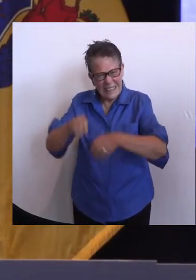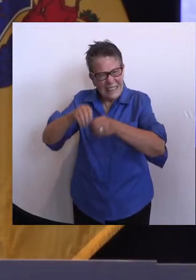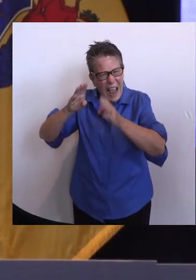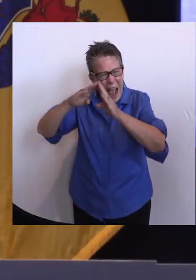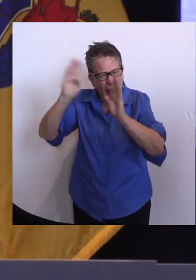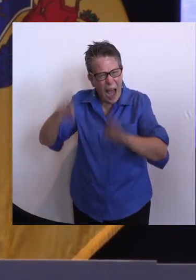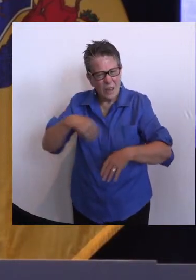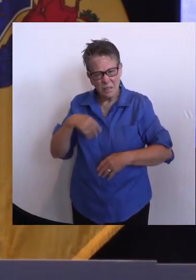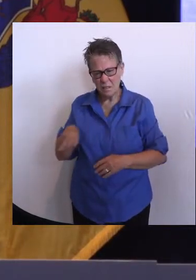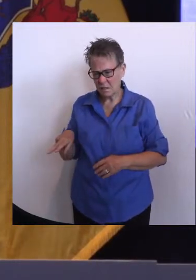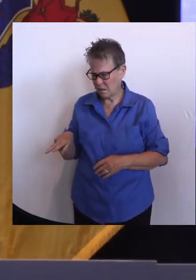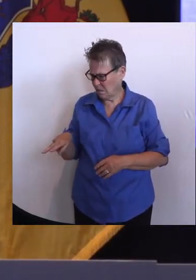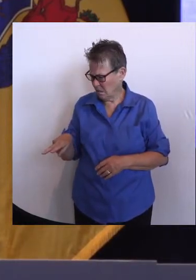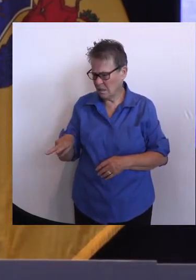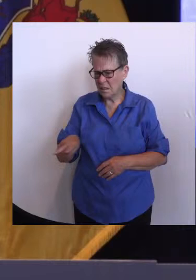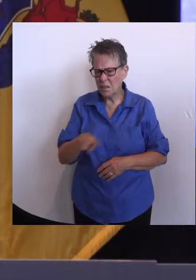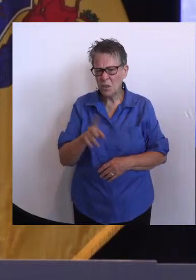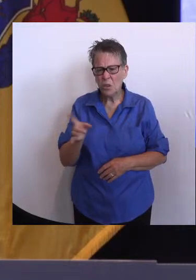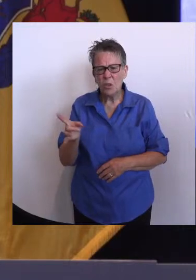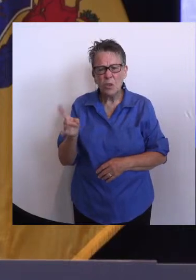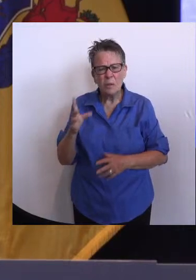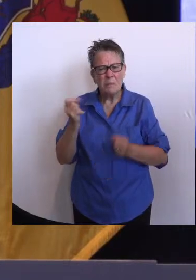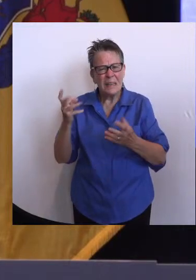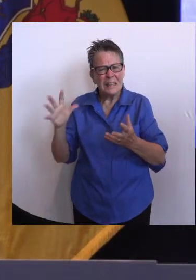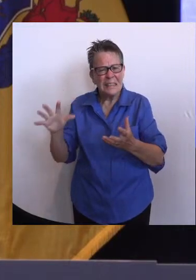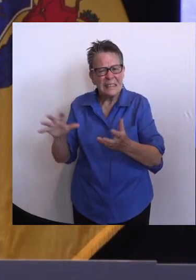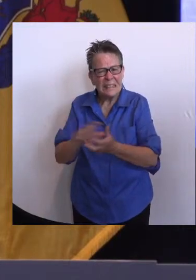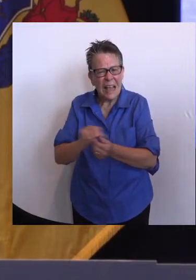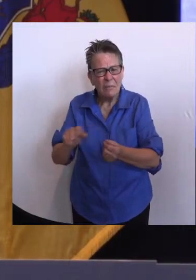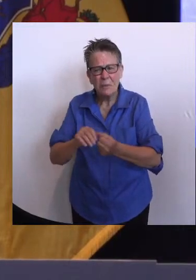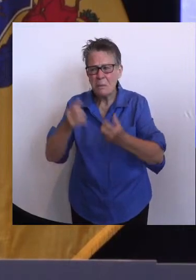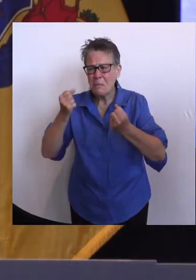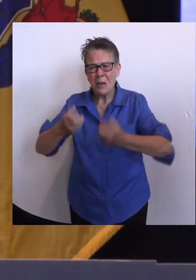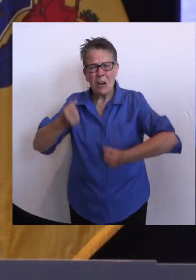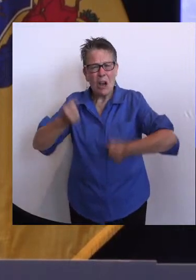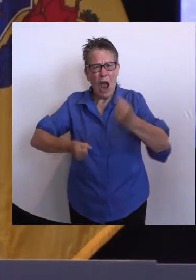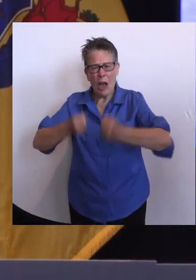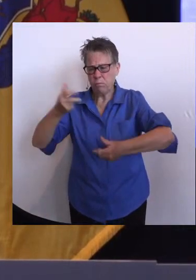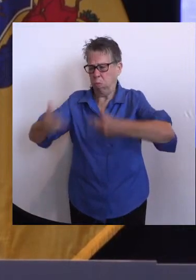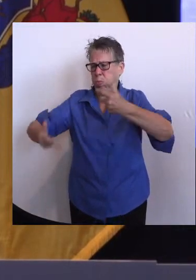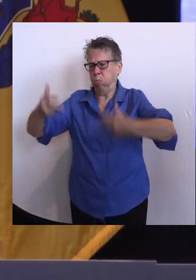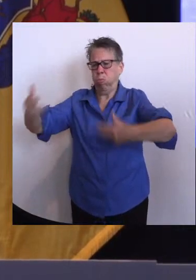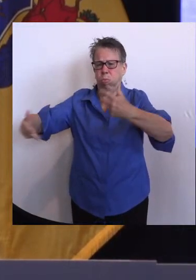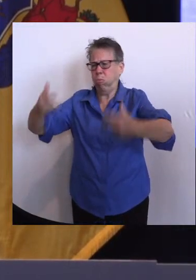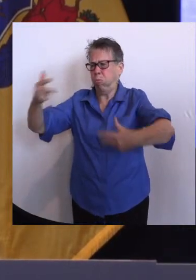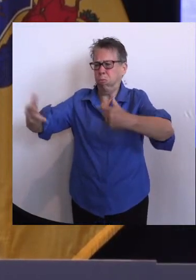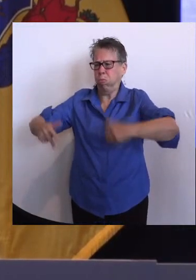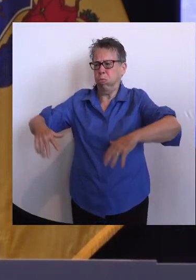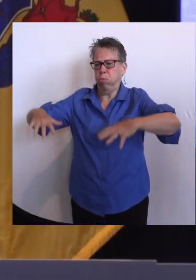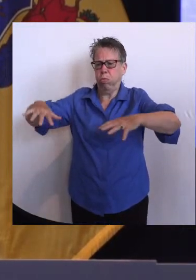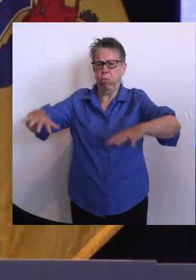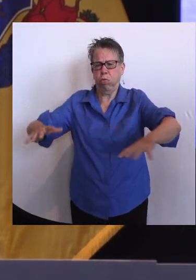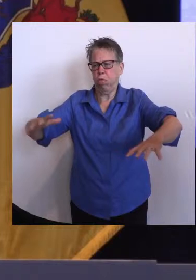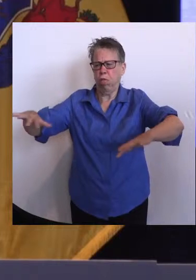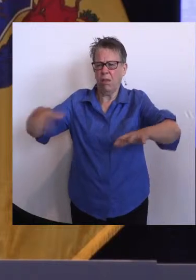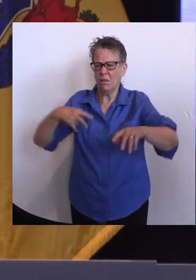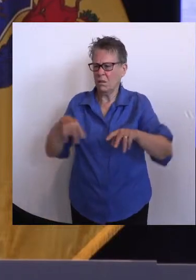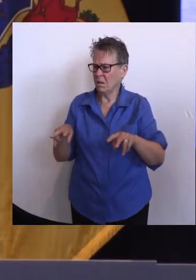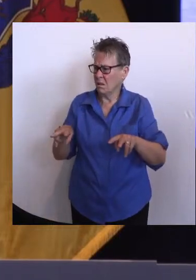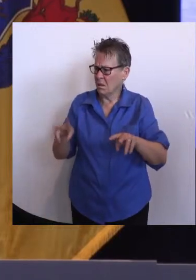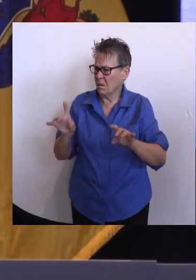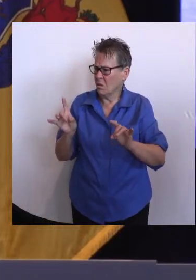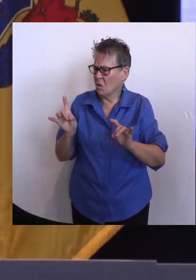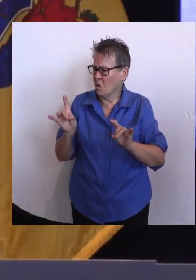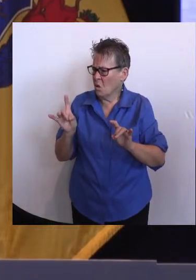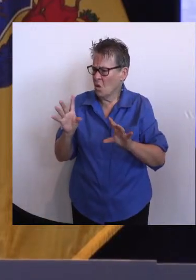scores of cars ruined. So this is up and down the state, a reality. Thank you, Sam. Matt, good afternoon.